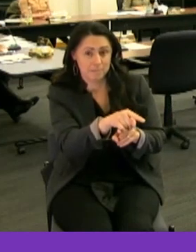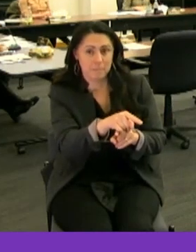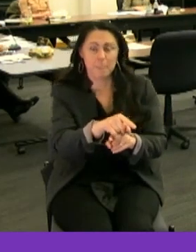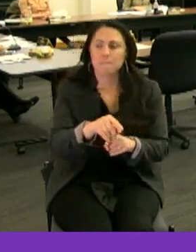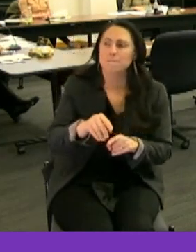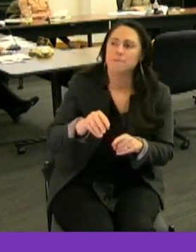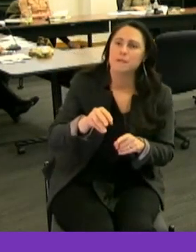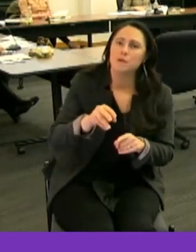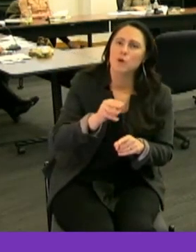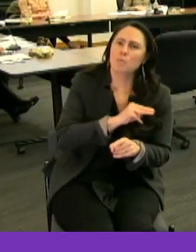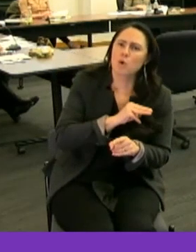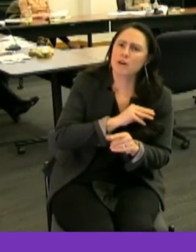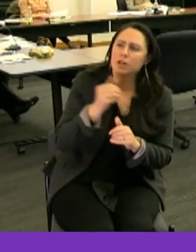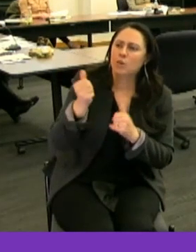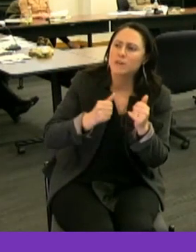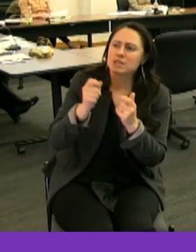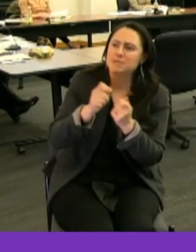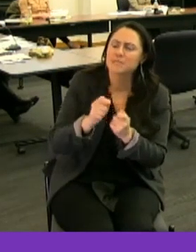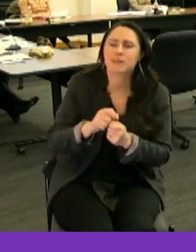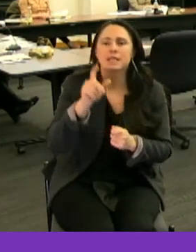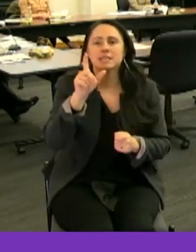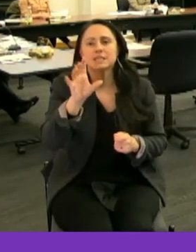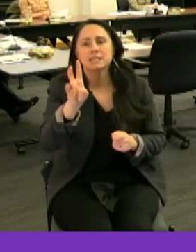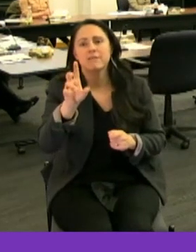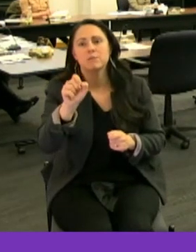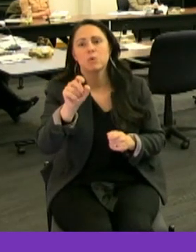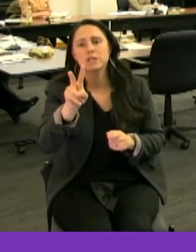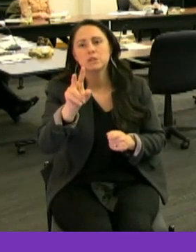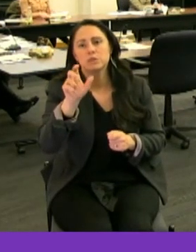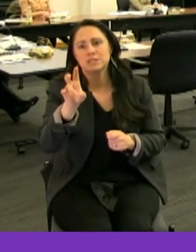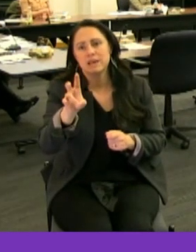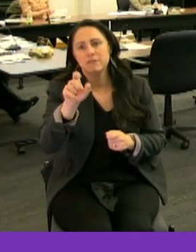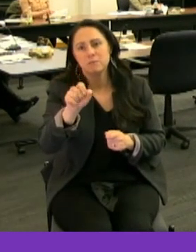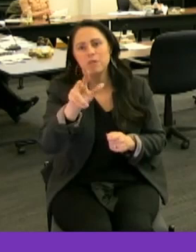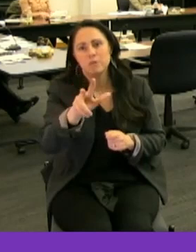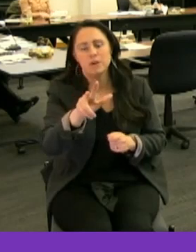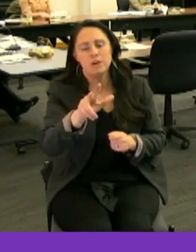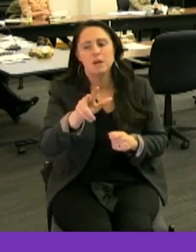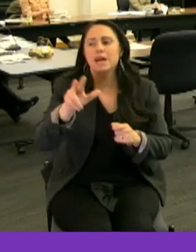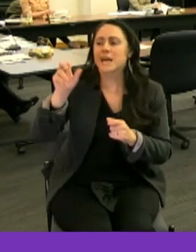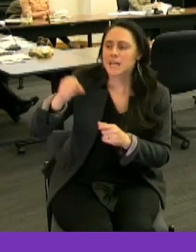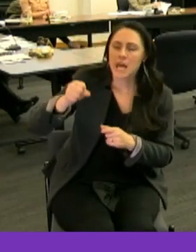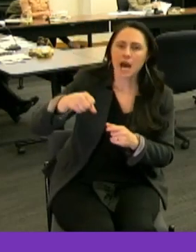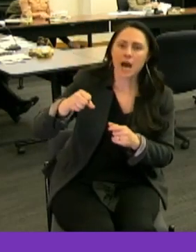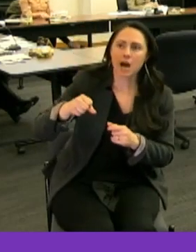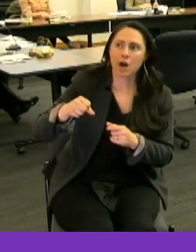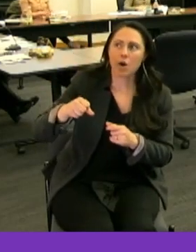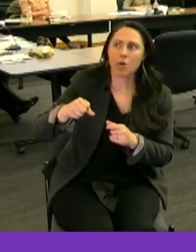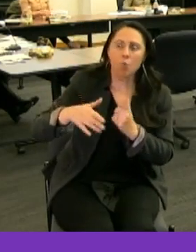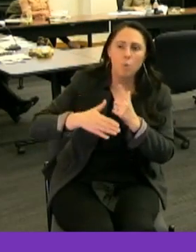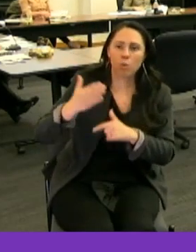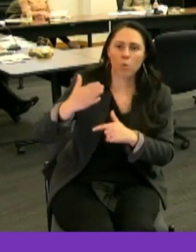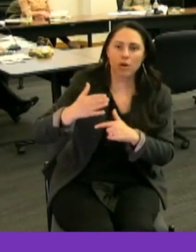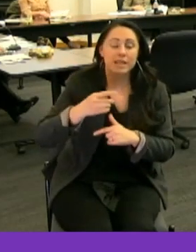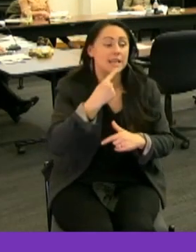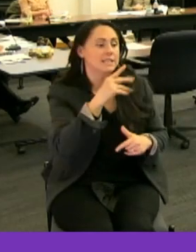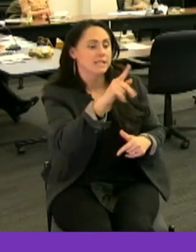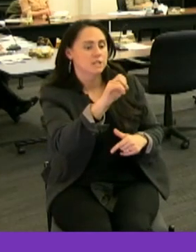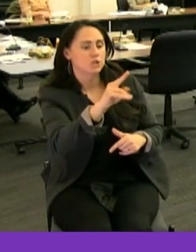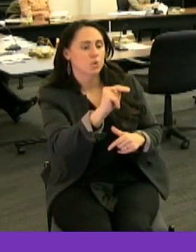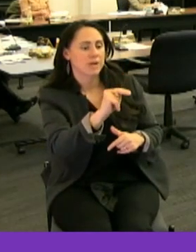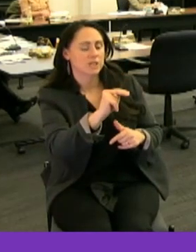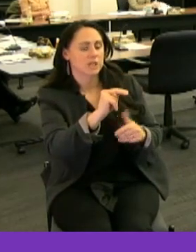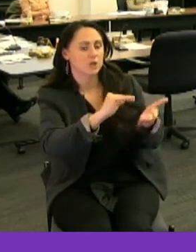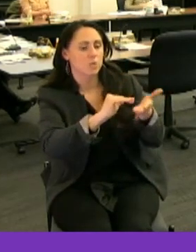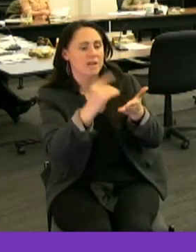Maureen, which specifically? 7.2 and 7.3. Yeah, what? It says tuition waiver